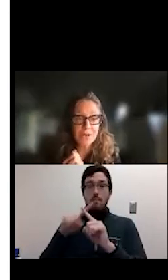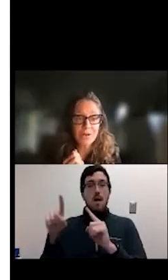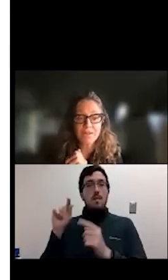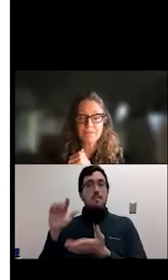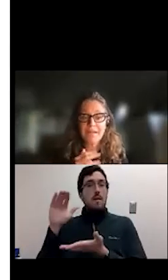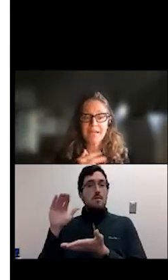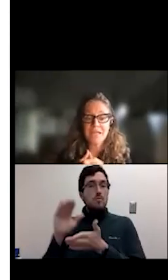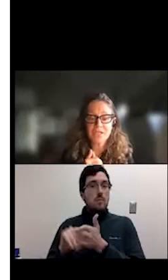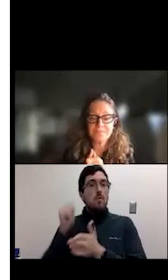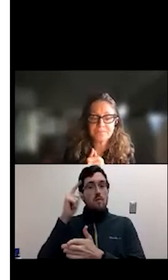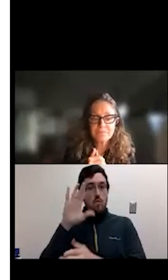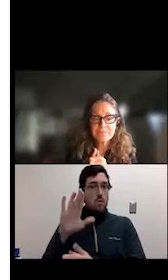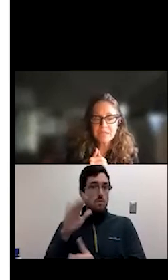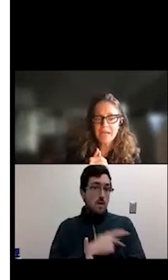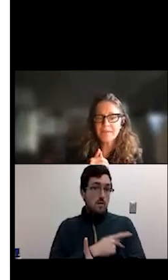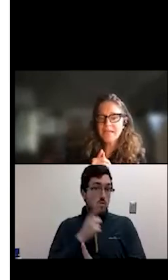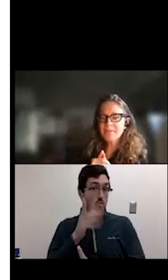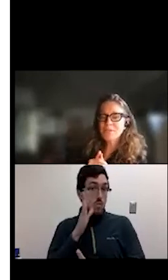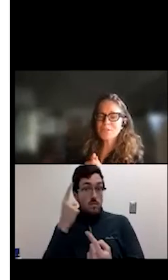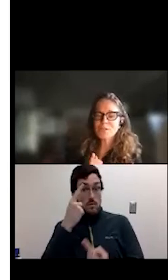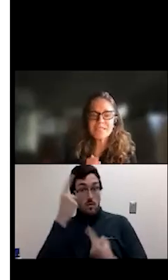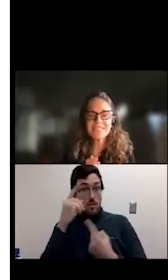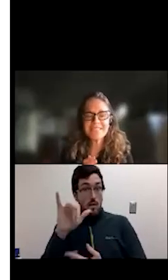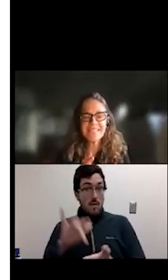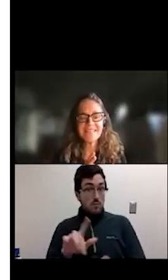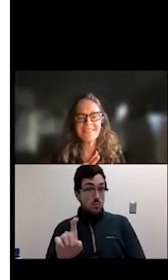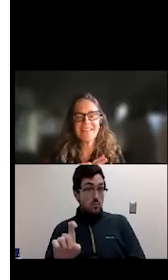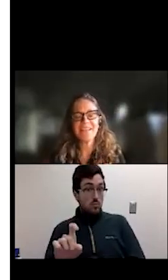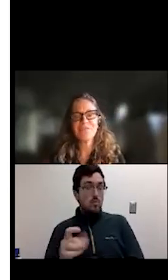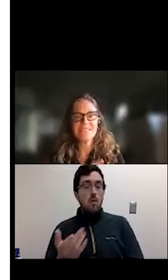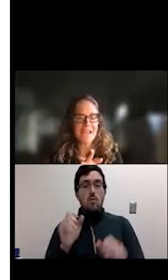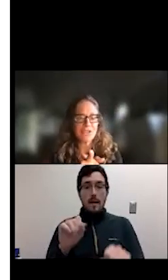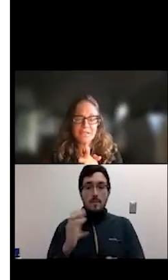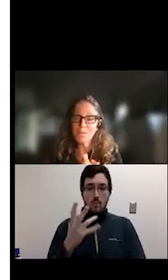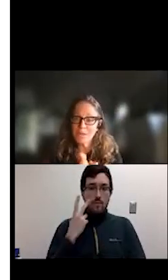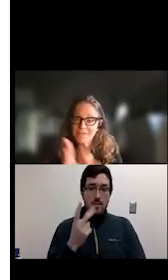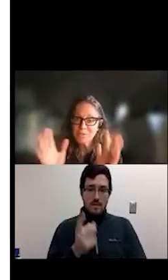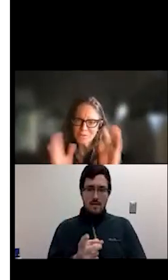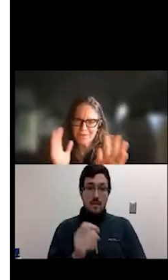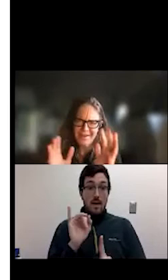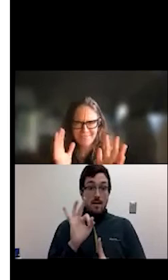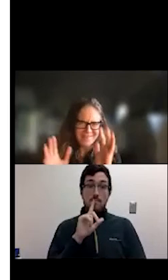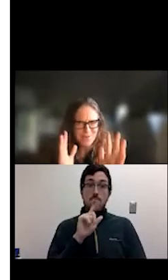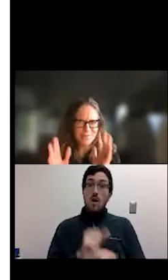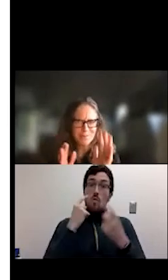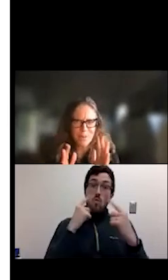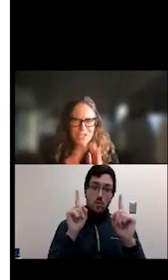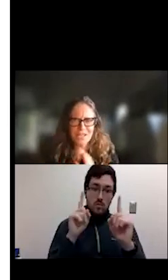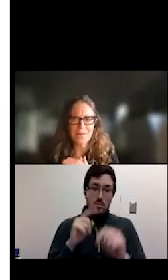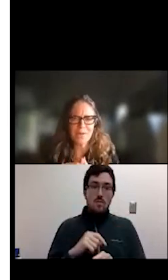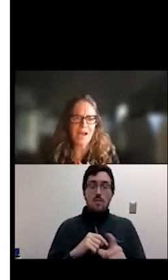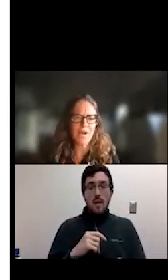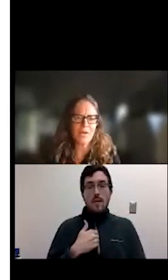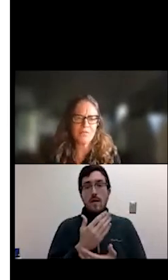you consider this medication? But you can sort of see that if this actually works, and there is